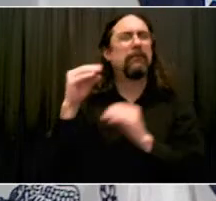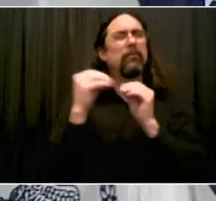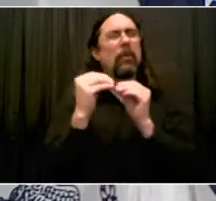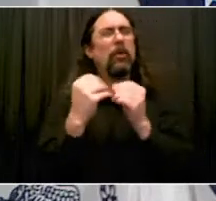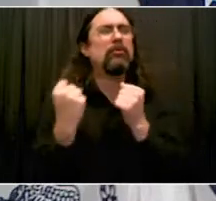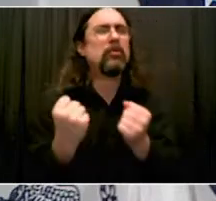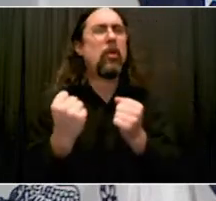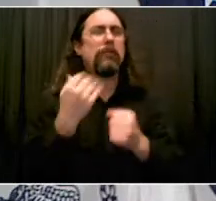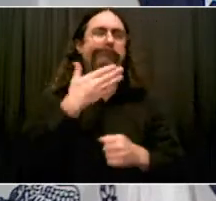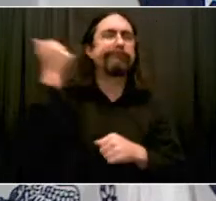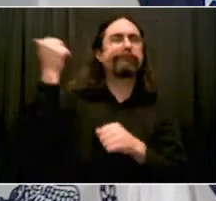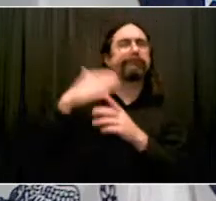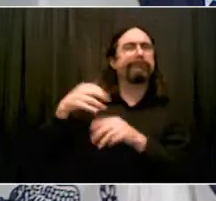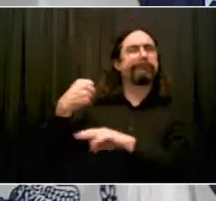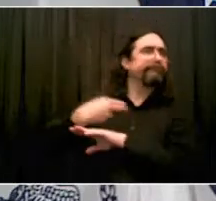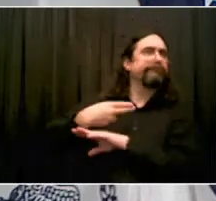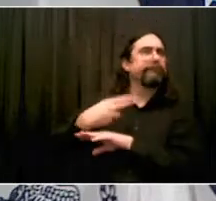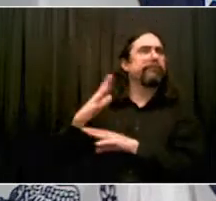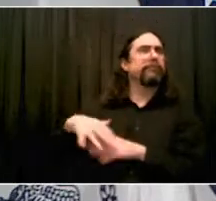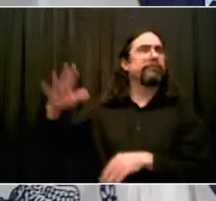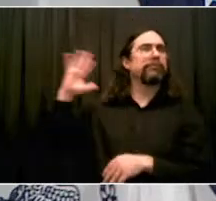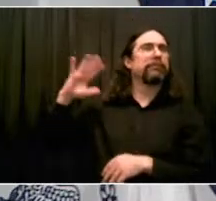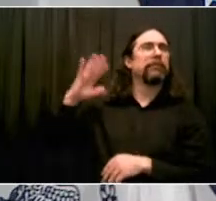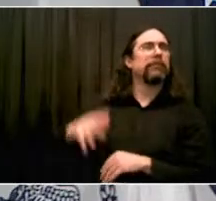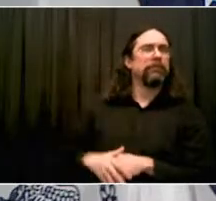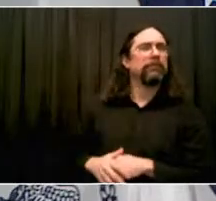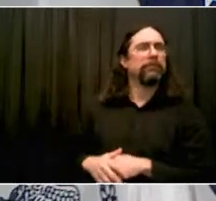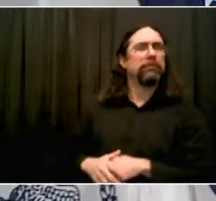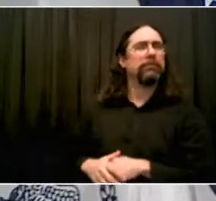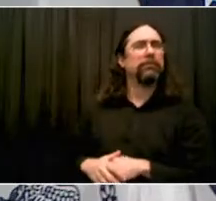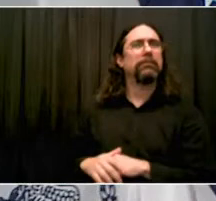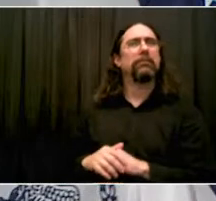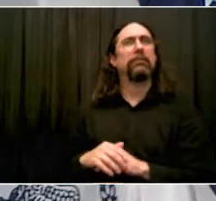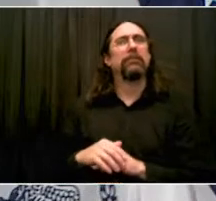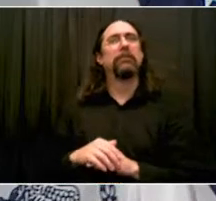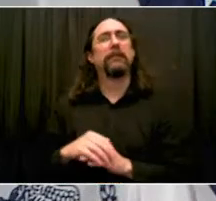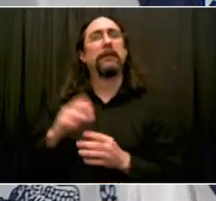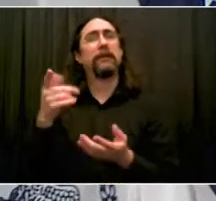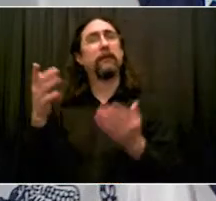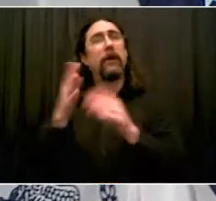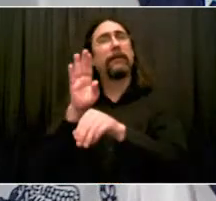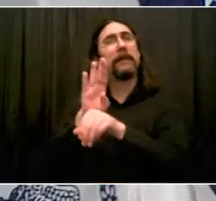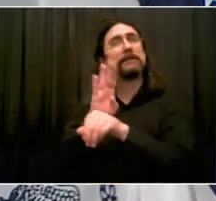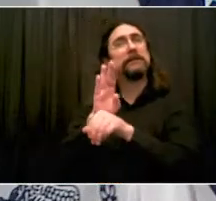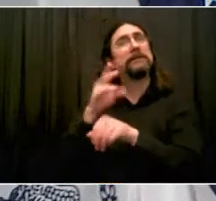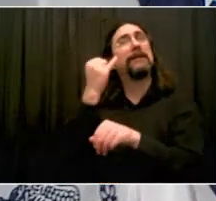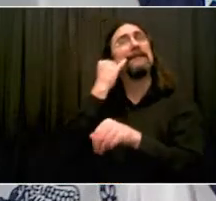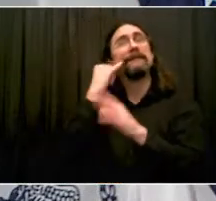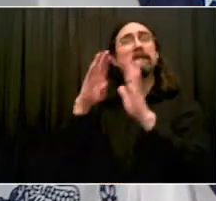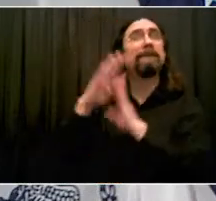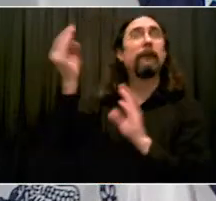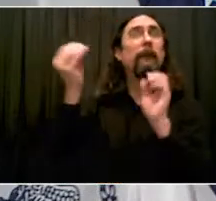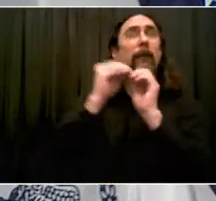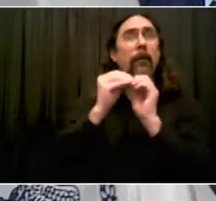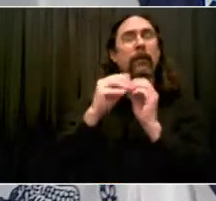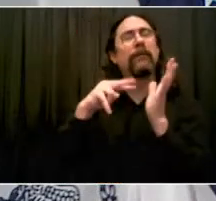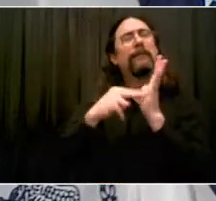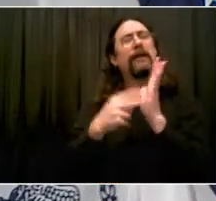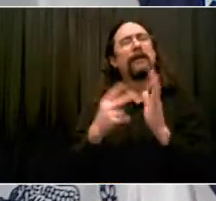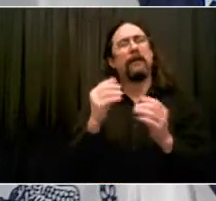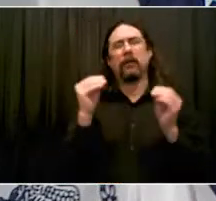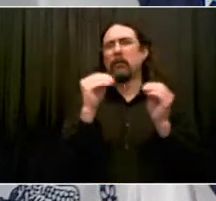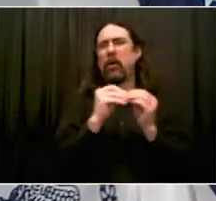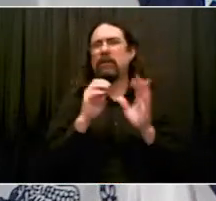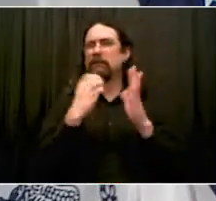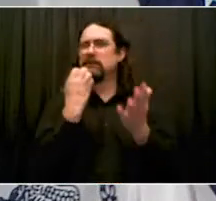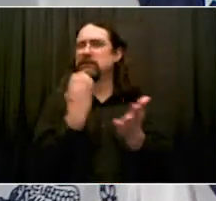even more jobs, even stronger economy, and even better life, even more equality. That's the goal. To help us